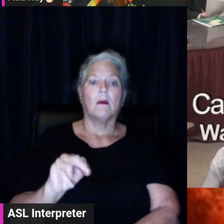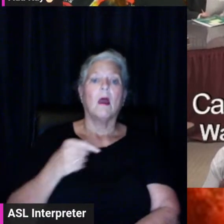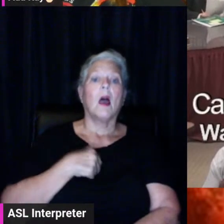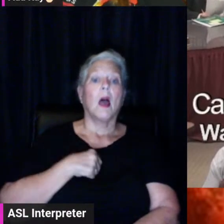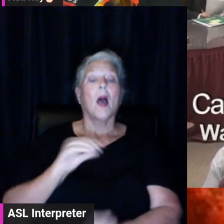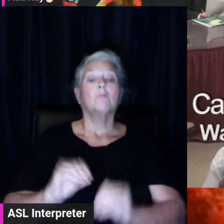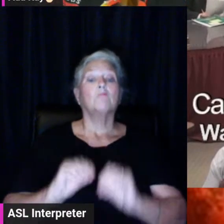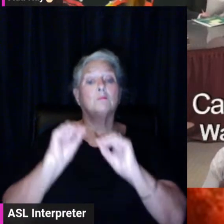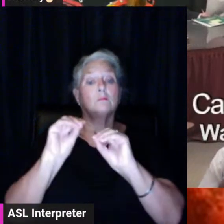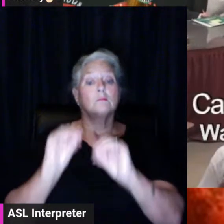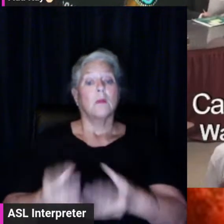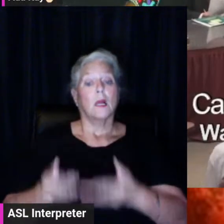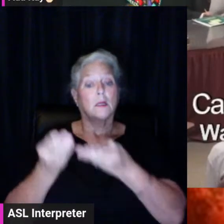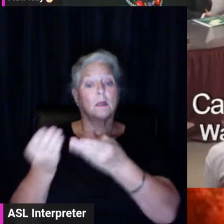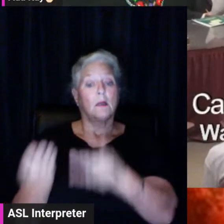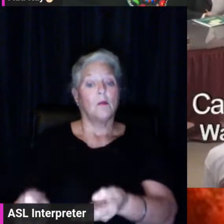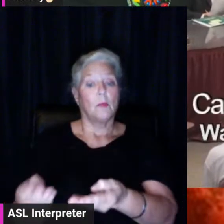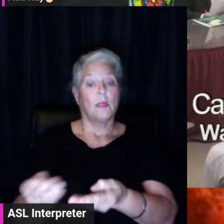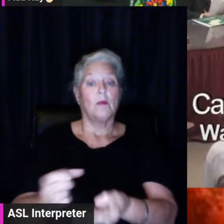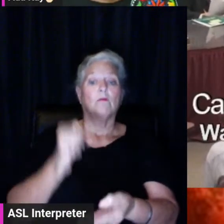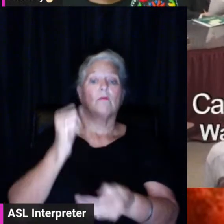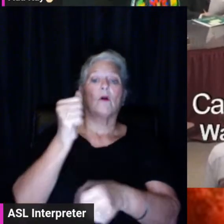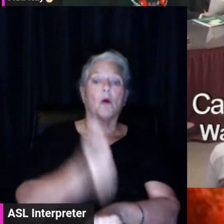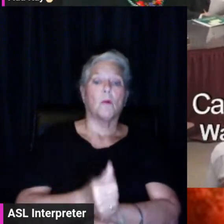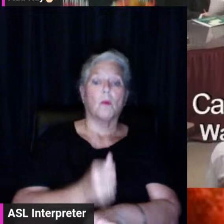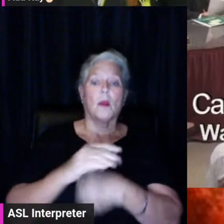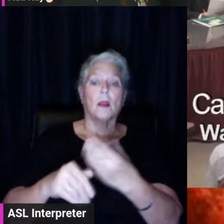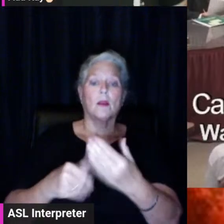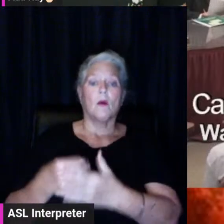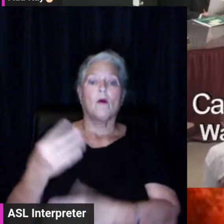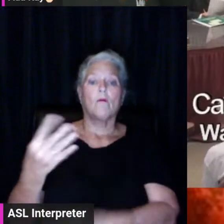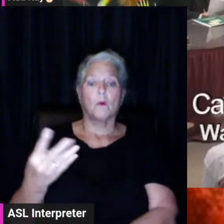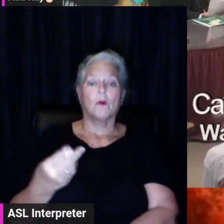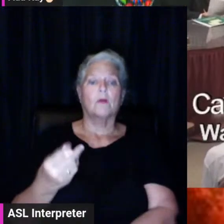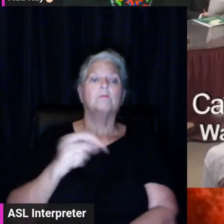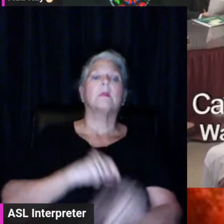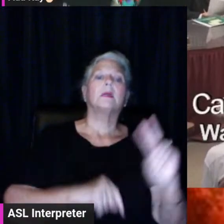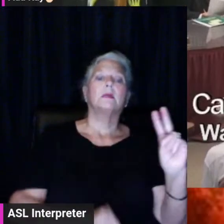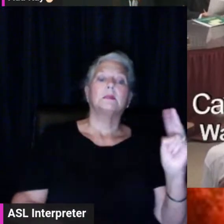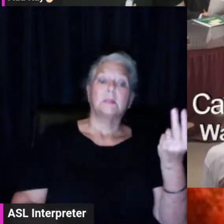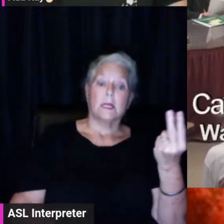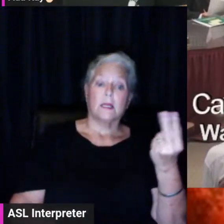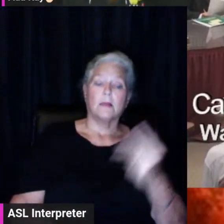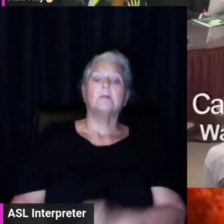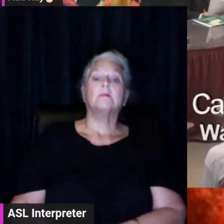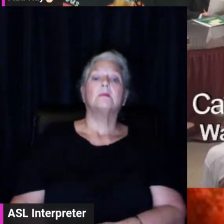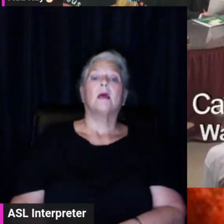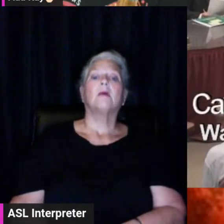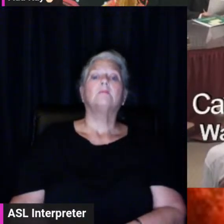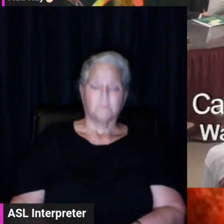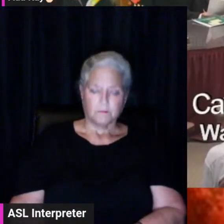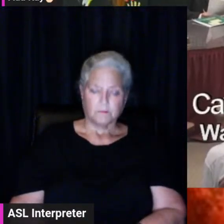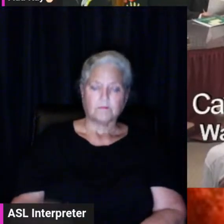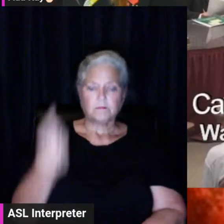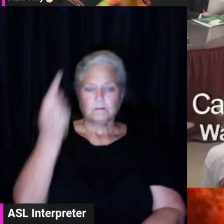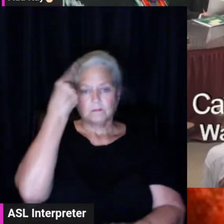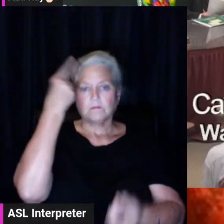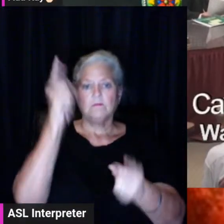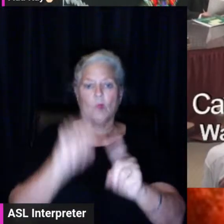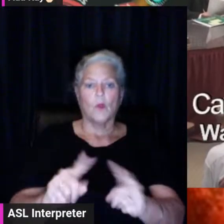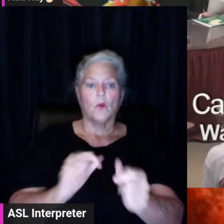workers. Second. Motion has been made and seconded. Any further discussion? Hearing none, all those in favor, please say aye. Aye.